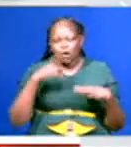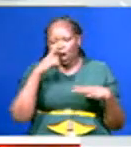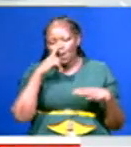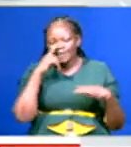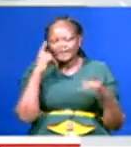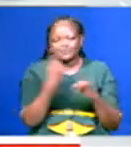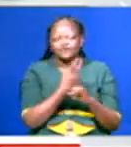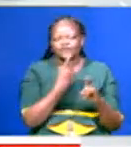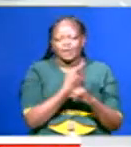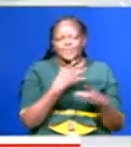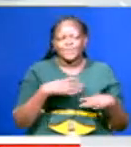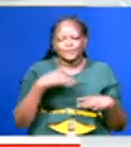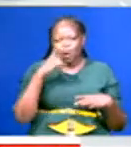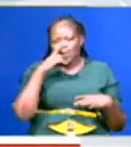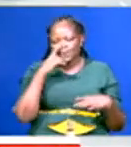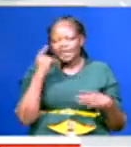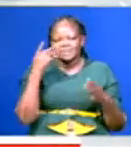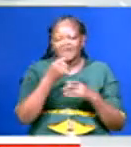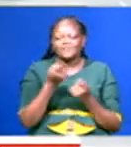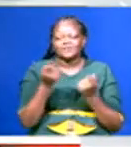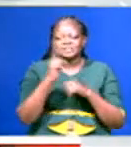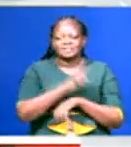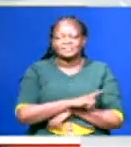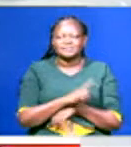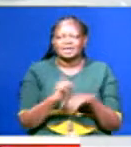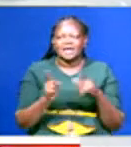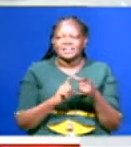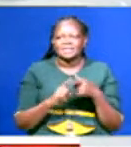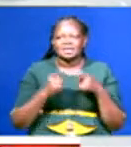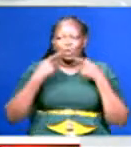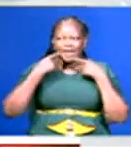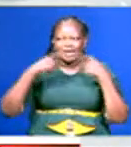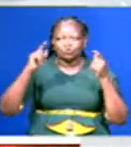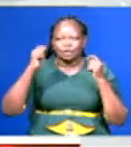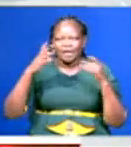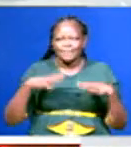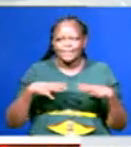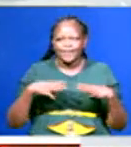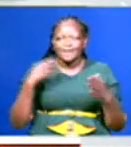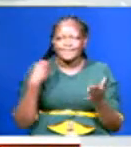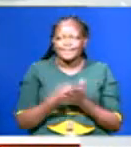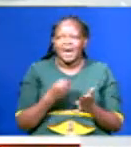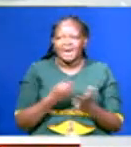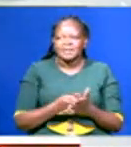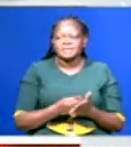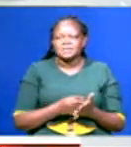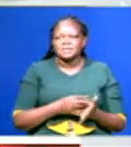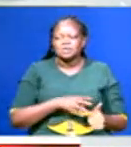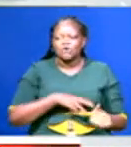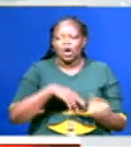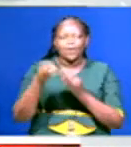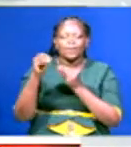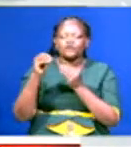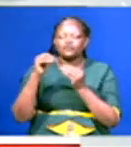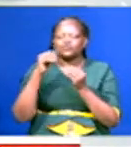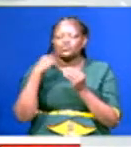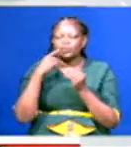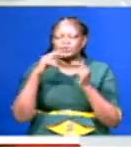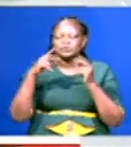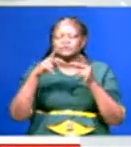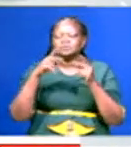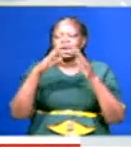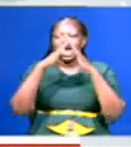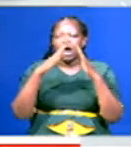mwingine. In the next few days, nitatangazia wa Kenya, pesa ilienda kwa nani, kwa nani, kwa nani, kwa nani.